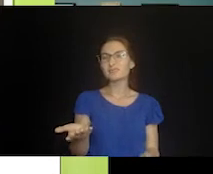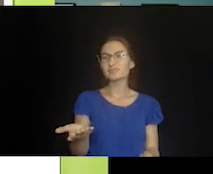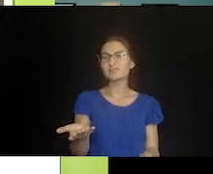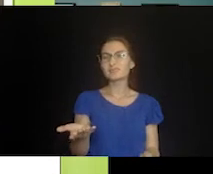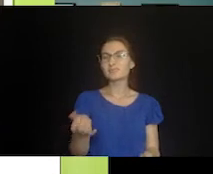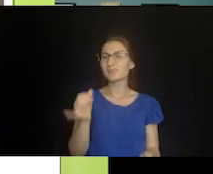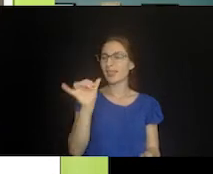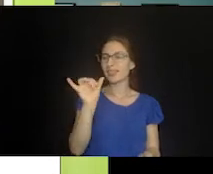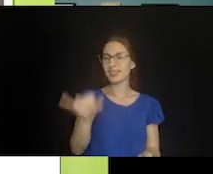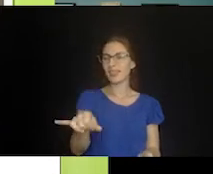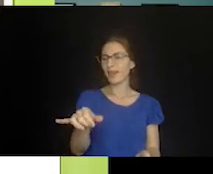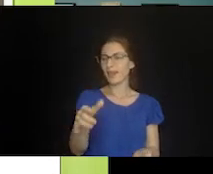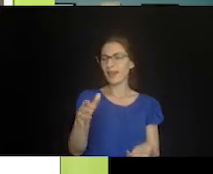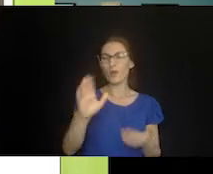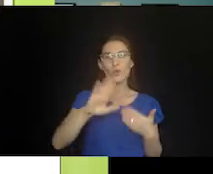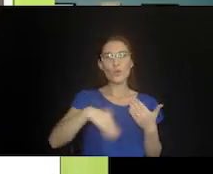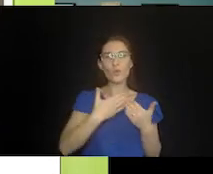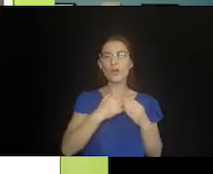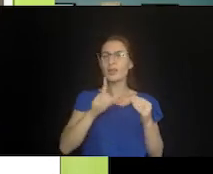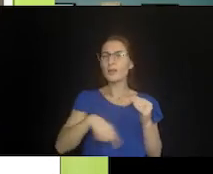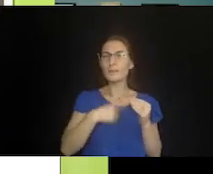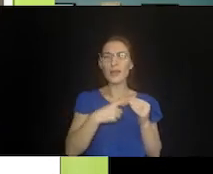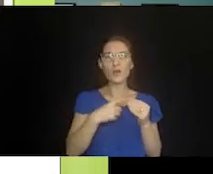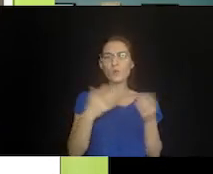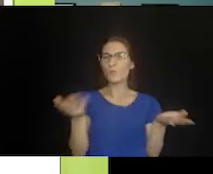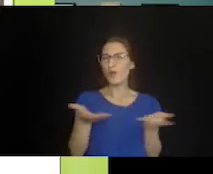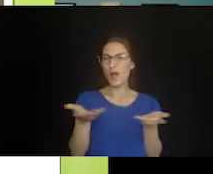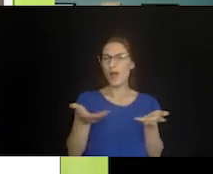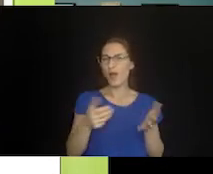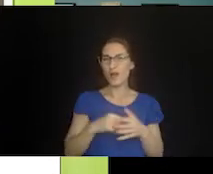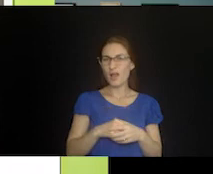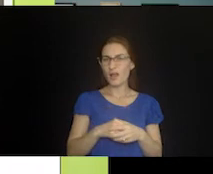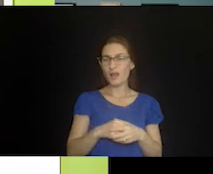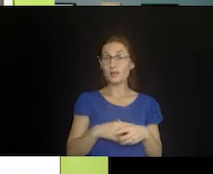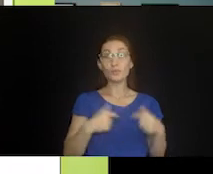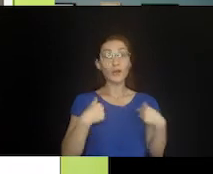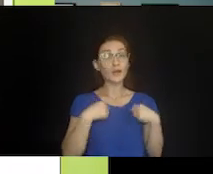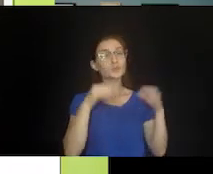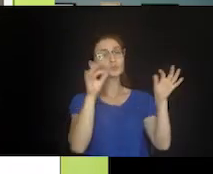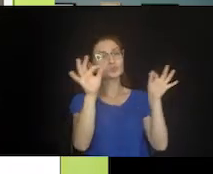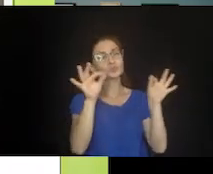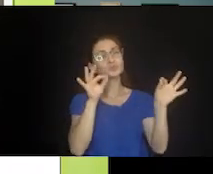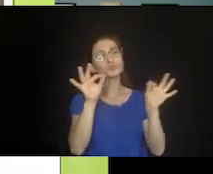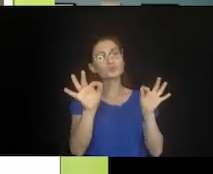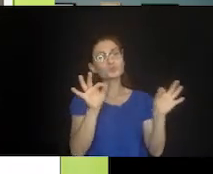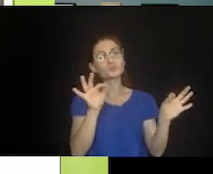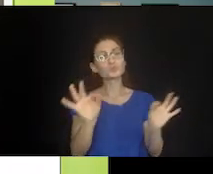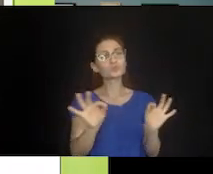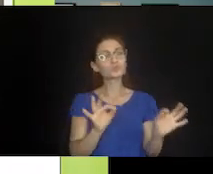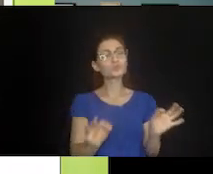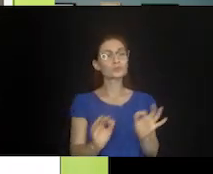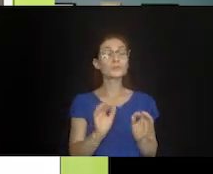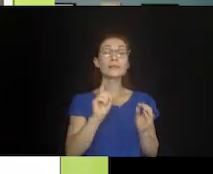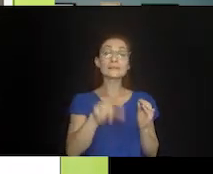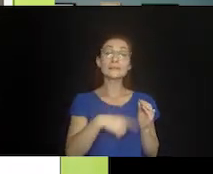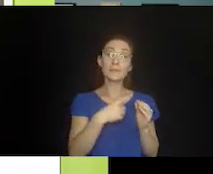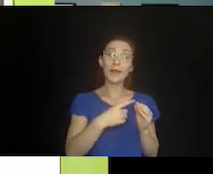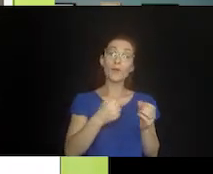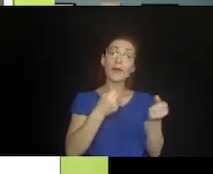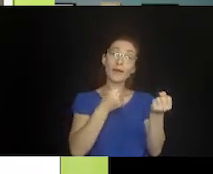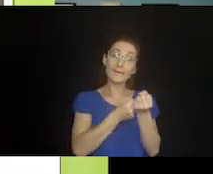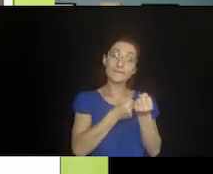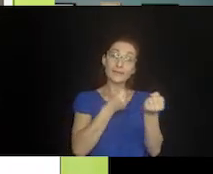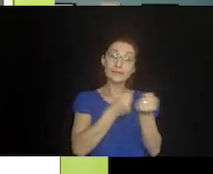well, what's this what's this all about? And it's like, well, we